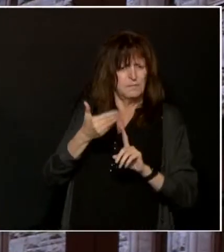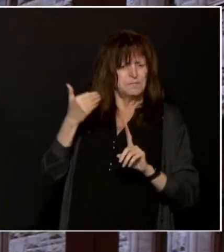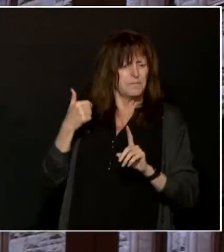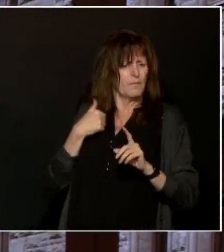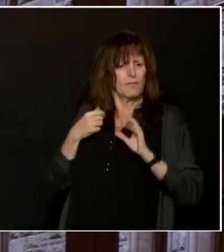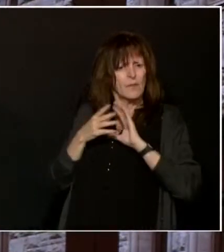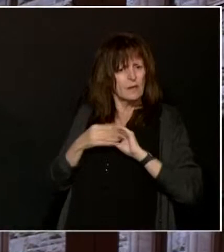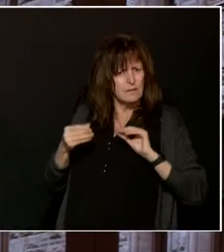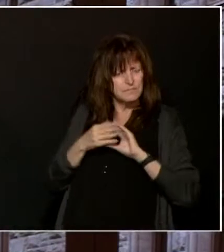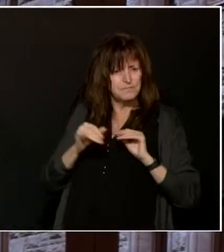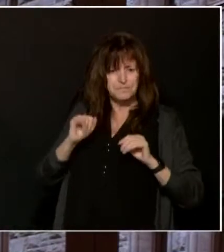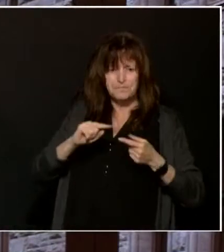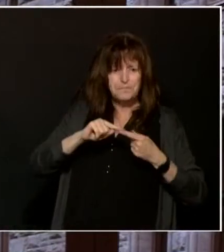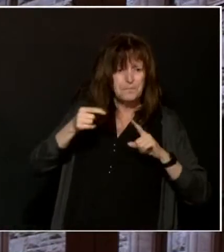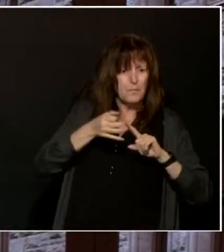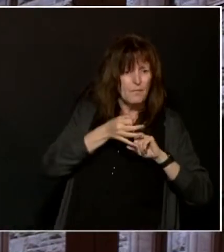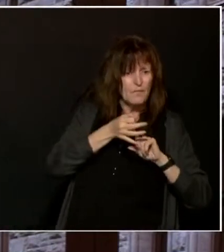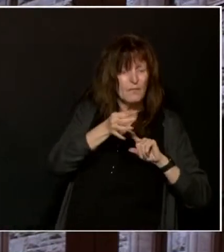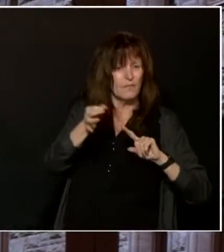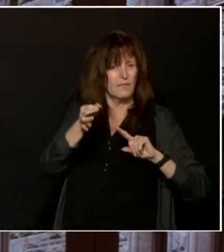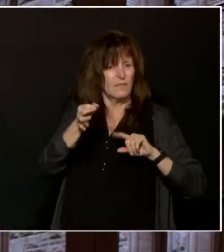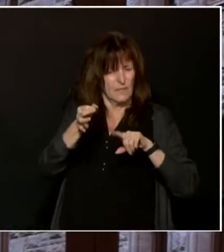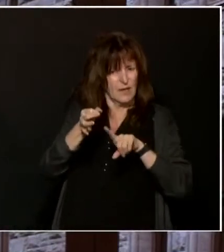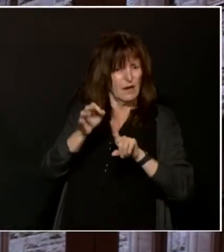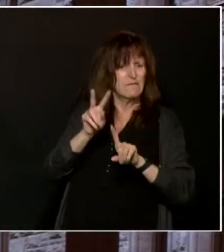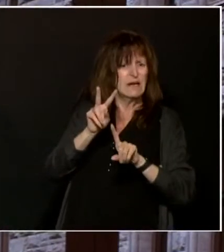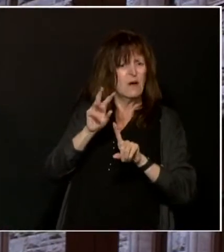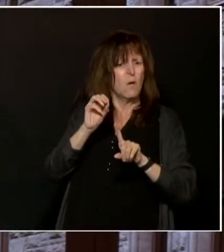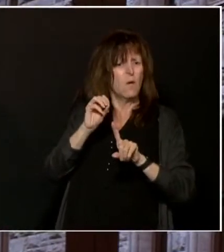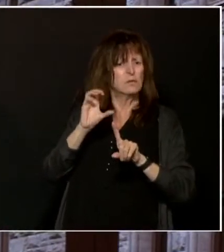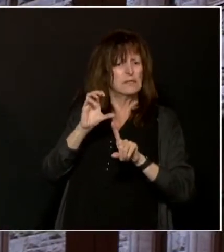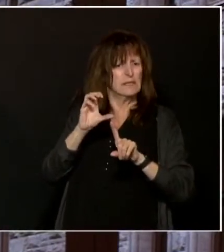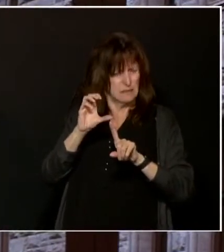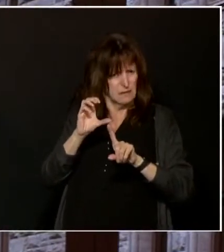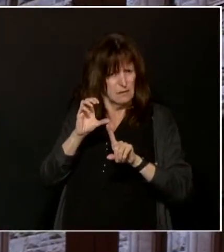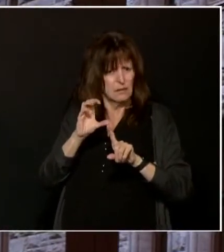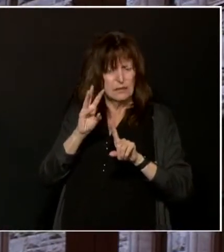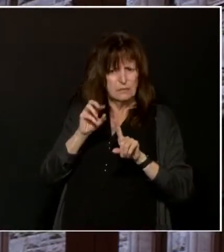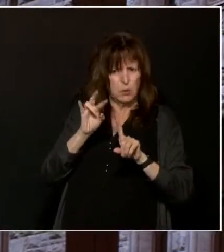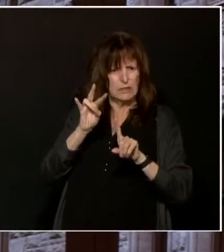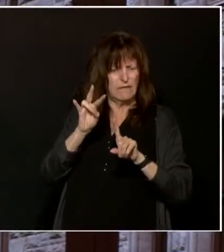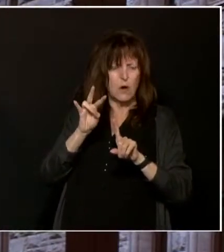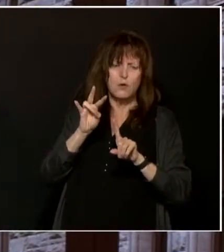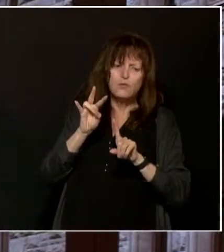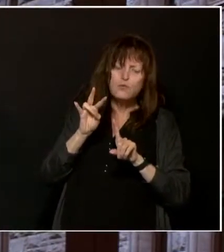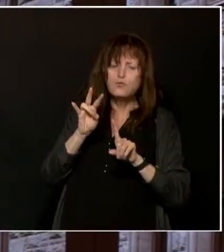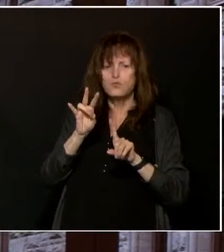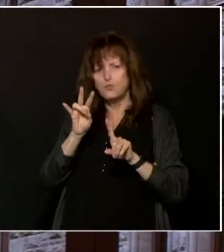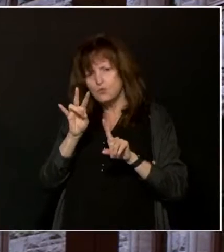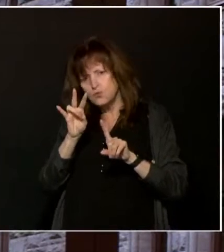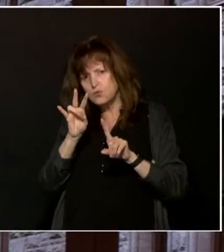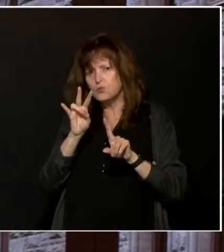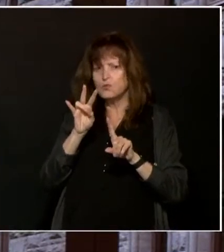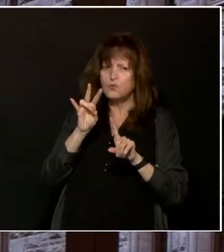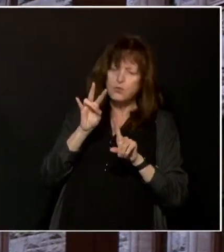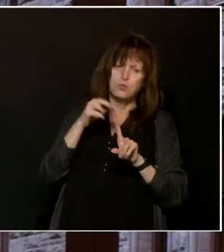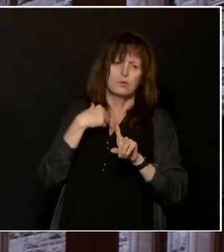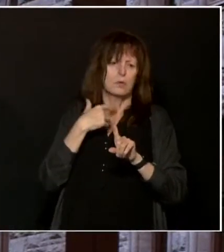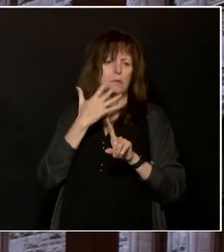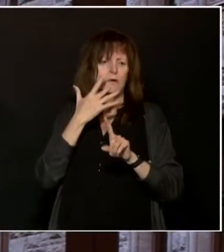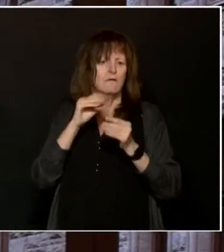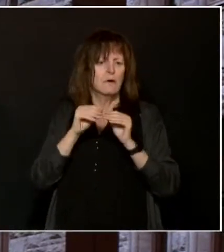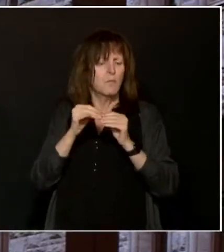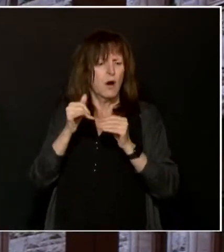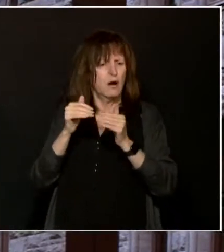of concern, and we're watching the 617, I was looking for a number well under 1,000. We still are at that 1,100